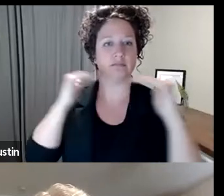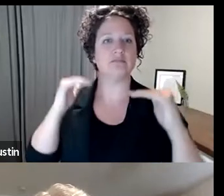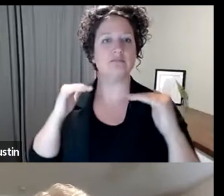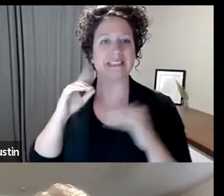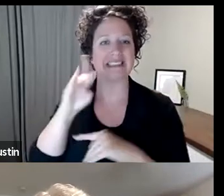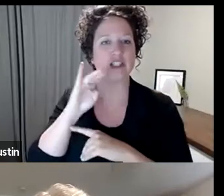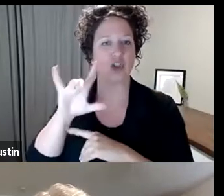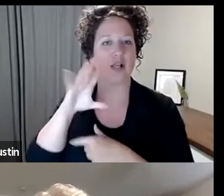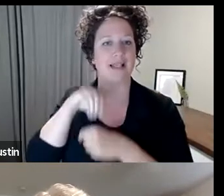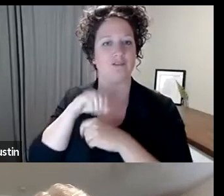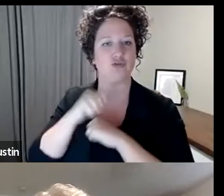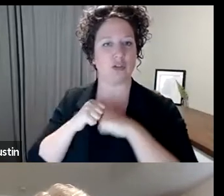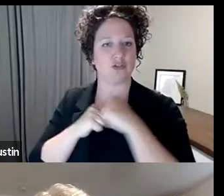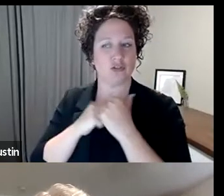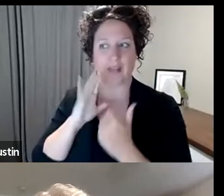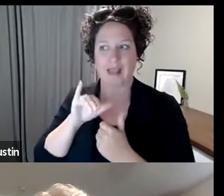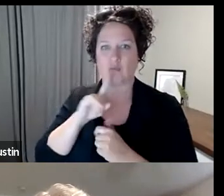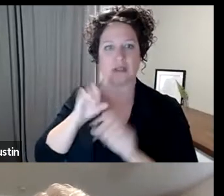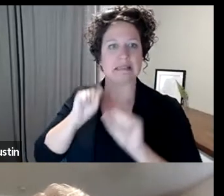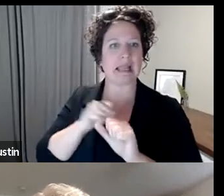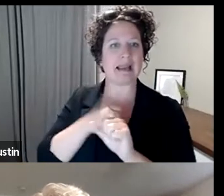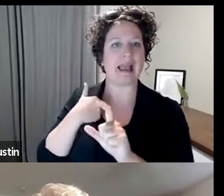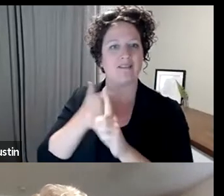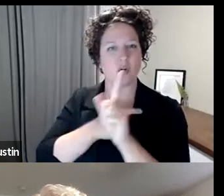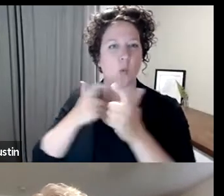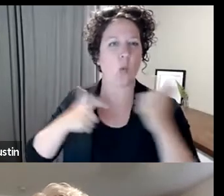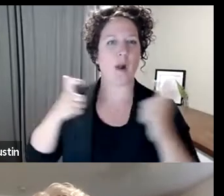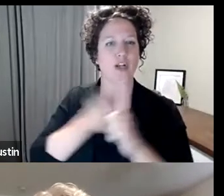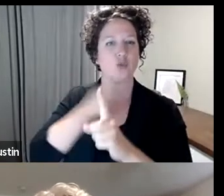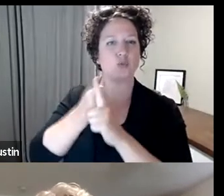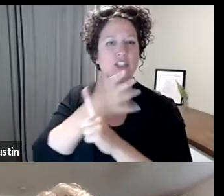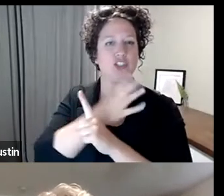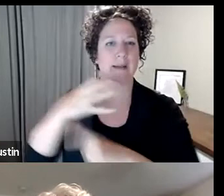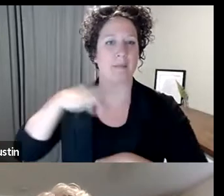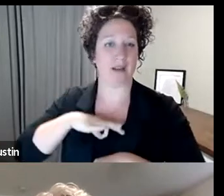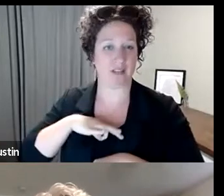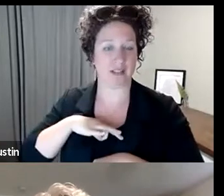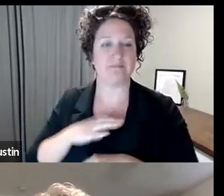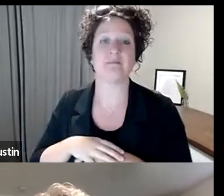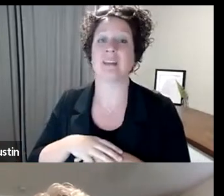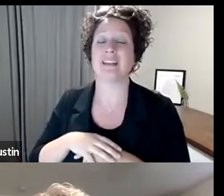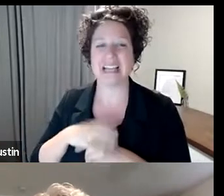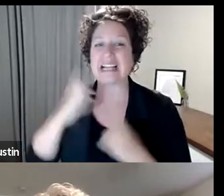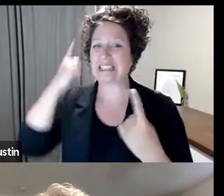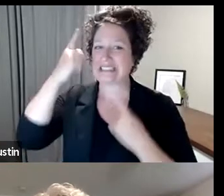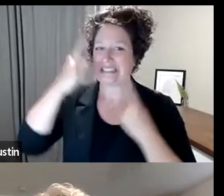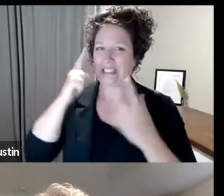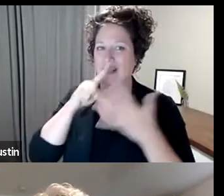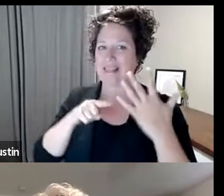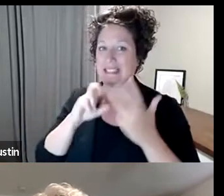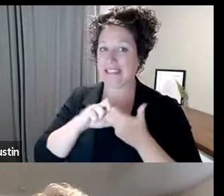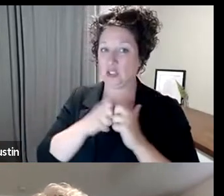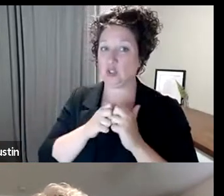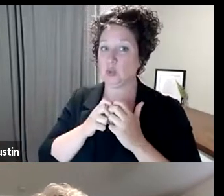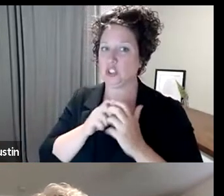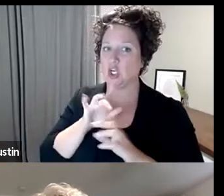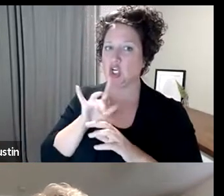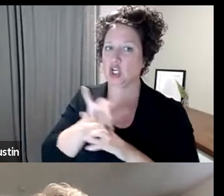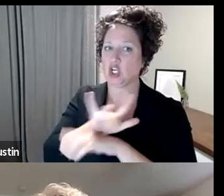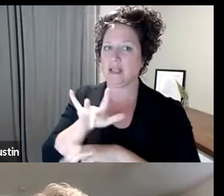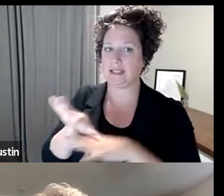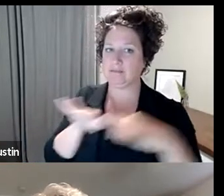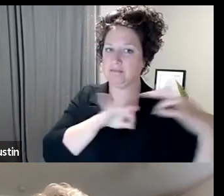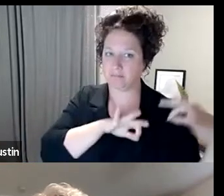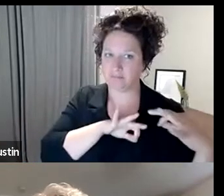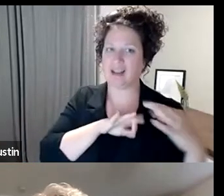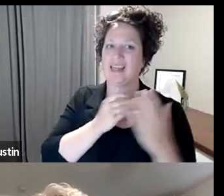digital infrastructure that can have wider reach and benefit. Considering these issues early in the funding, design, and development